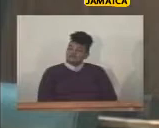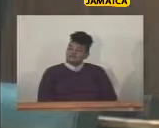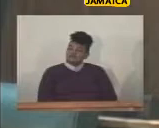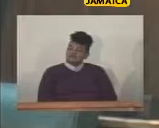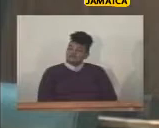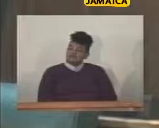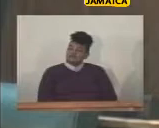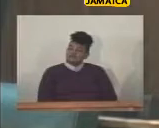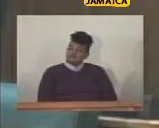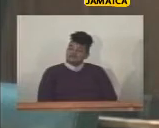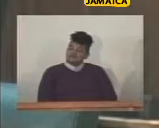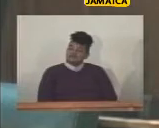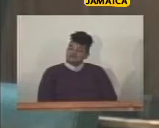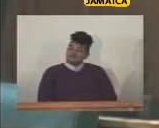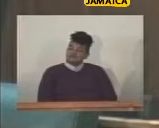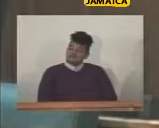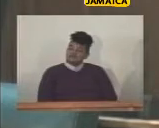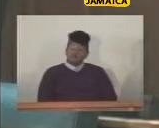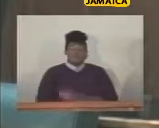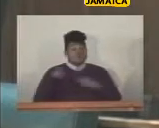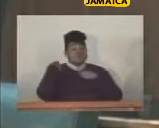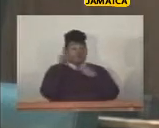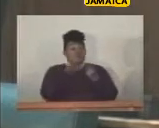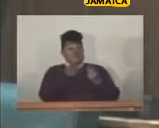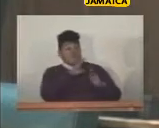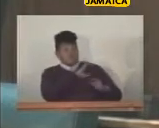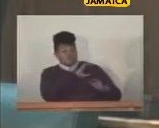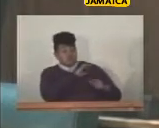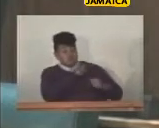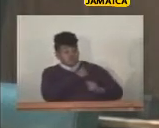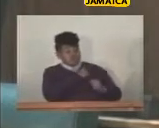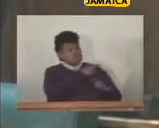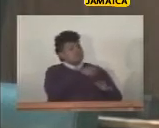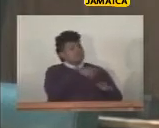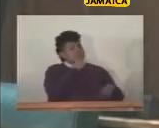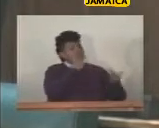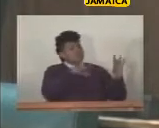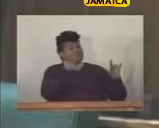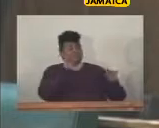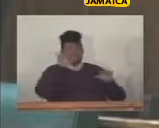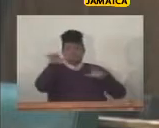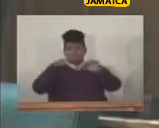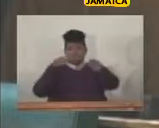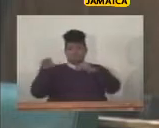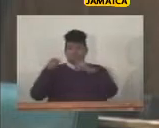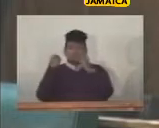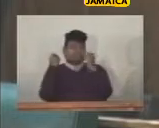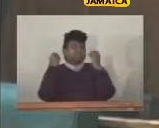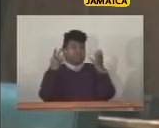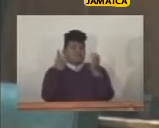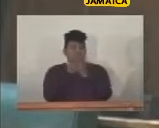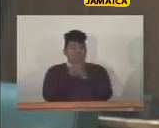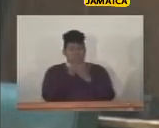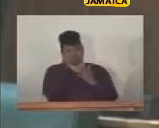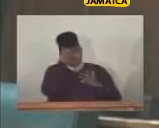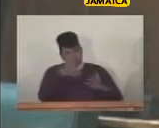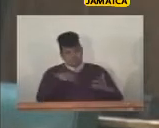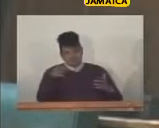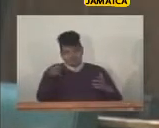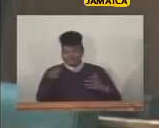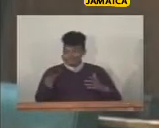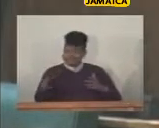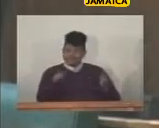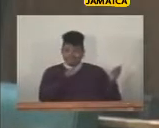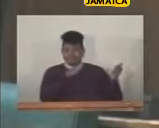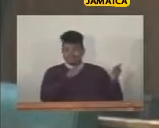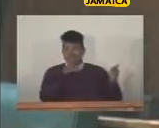Mr. President, so far, the security forces have unearthed and arrested several wanted men and confiscated over